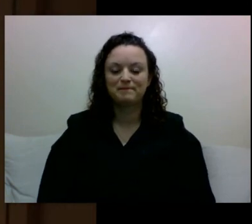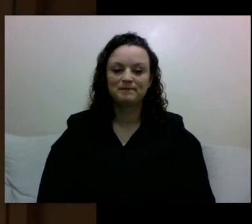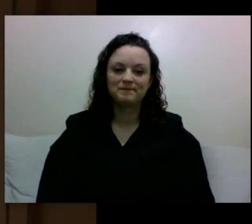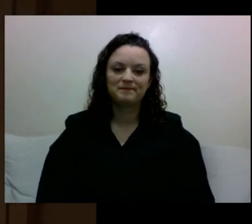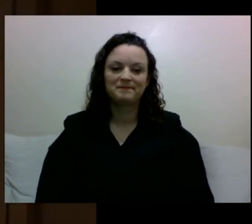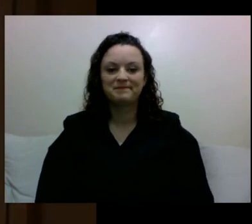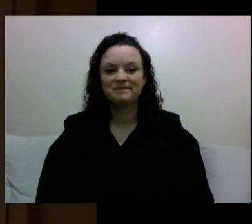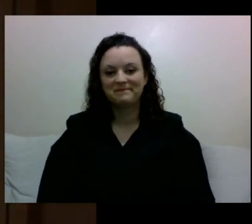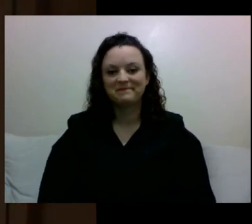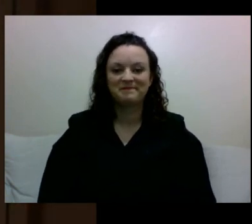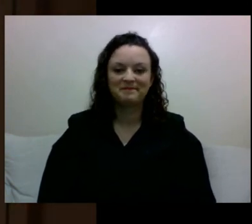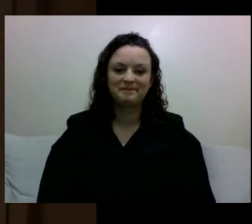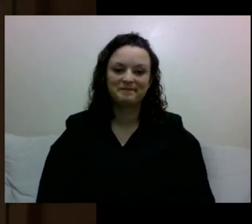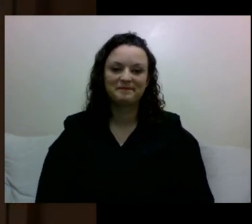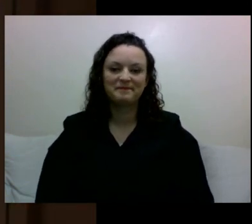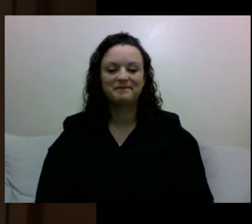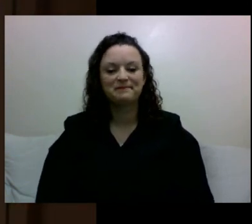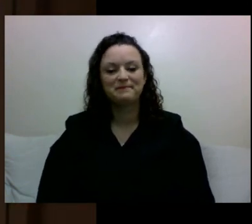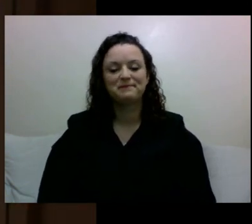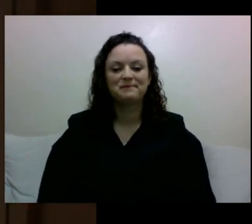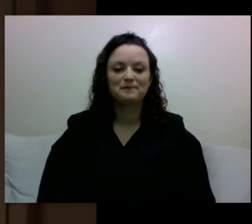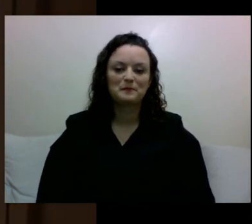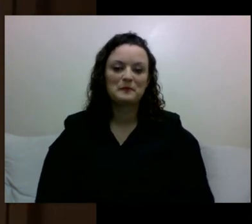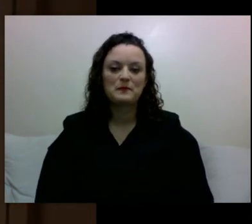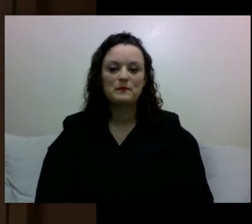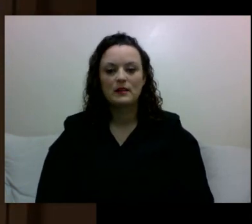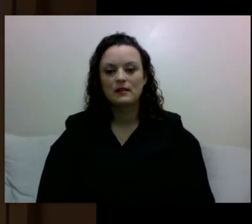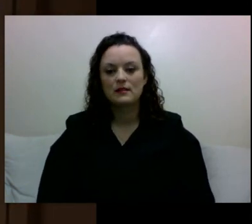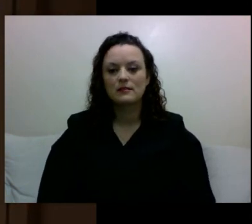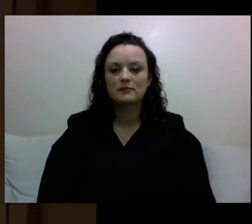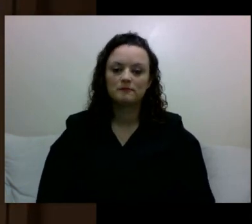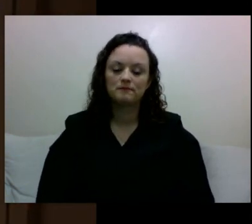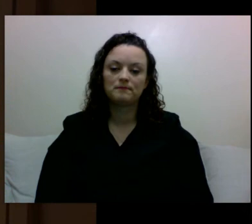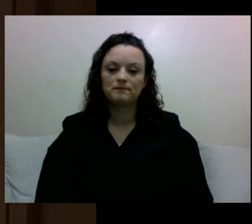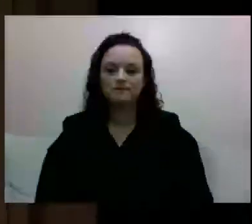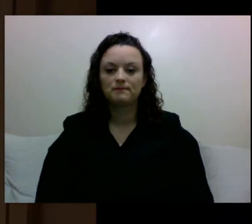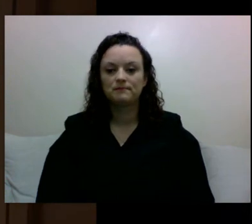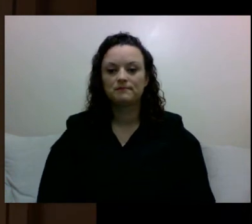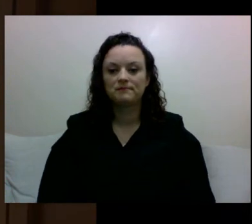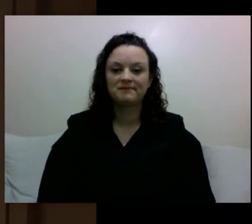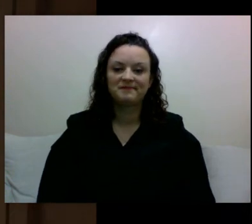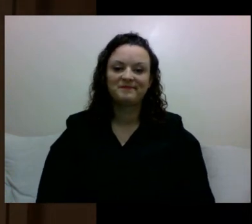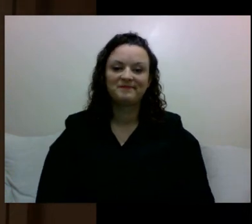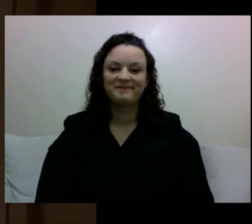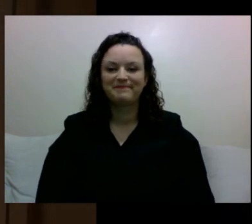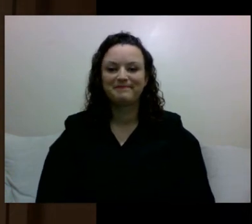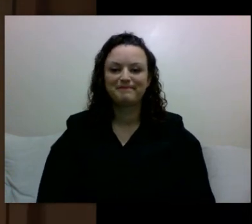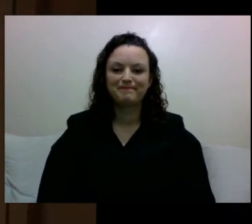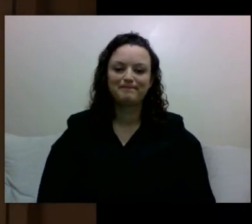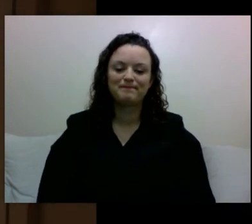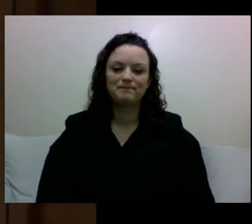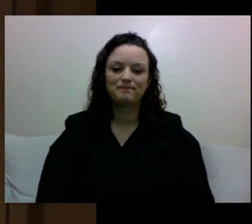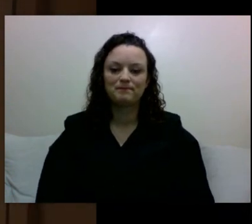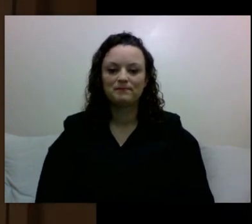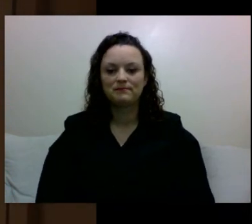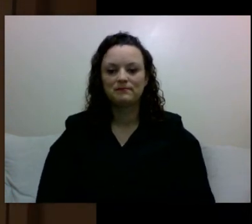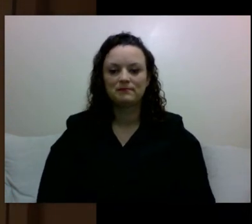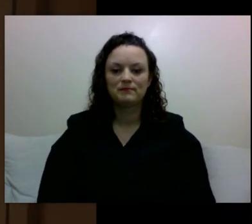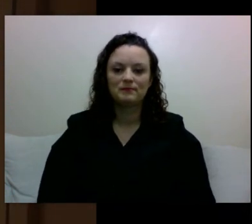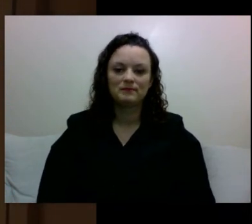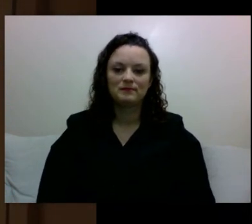de Saint-Ouen, au puce de Saint-Ouen.